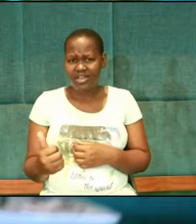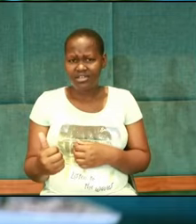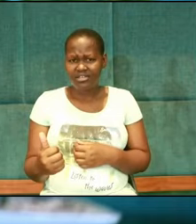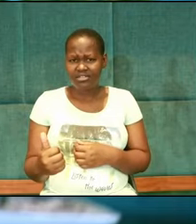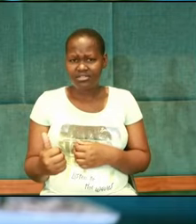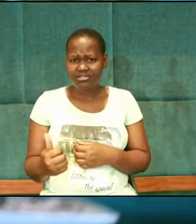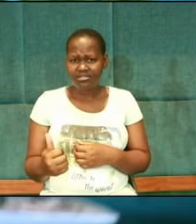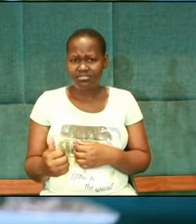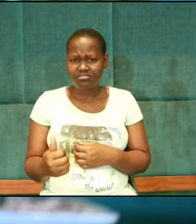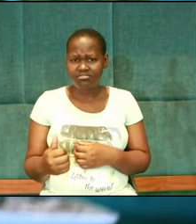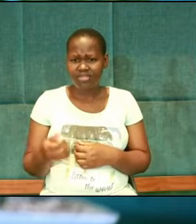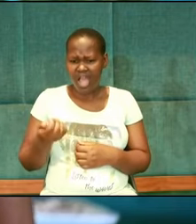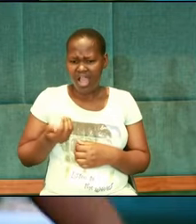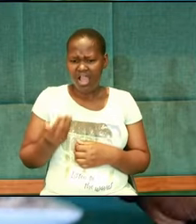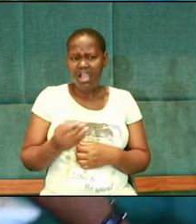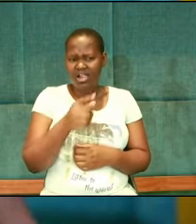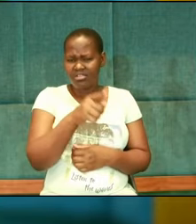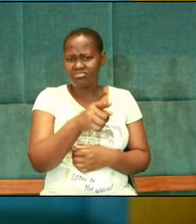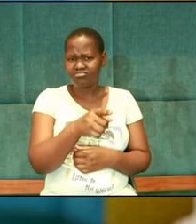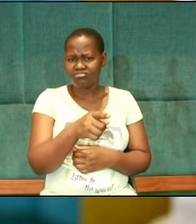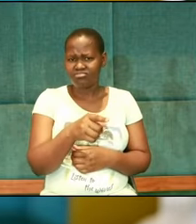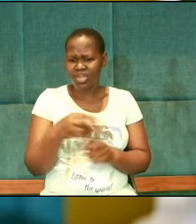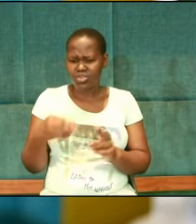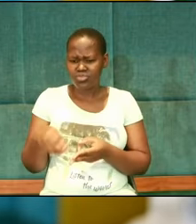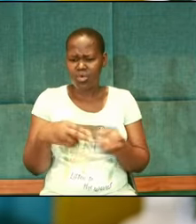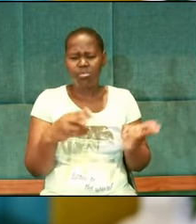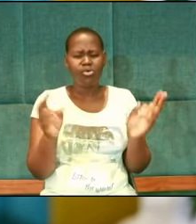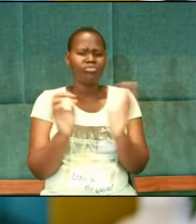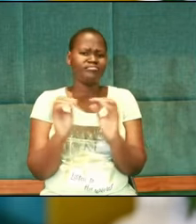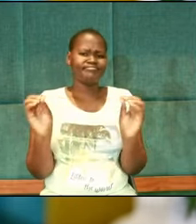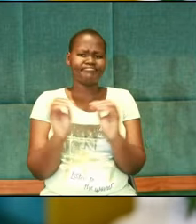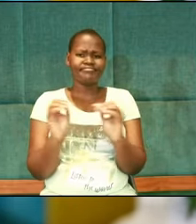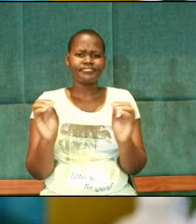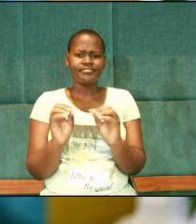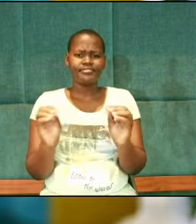chick is that girl. It's not normal.